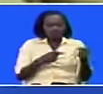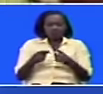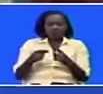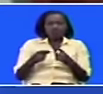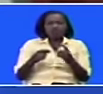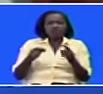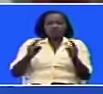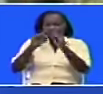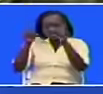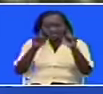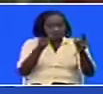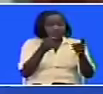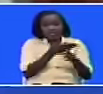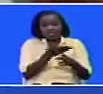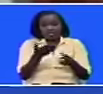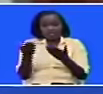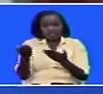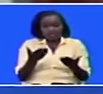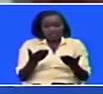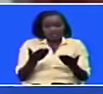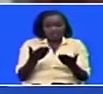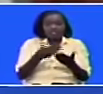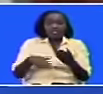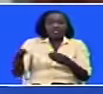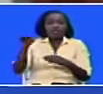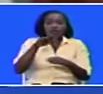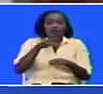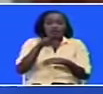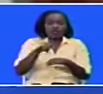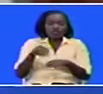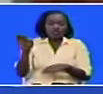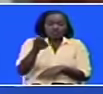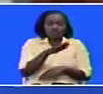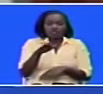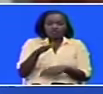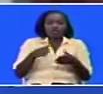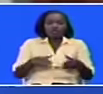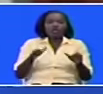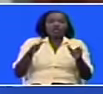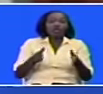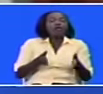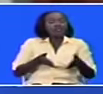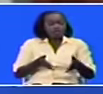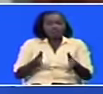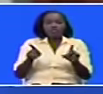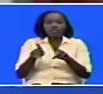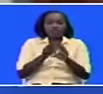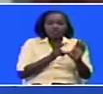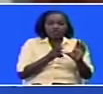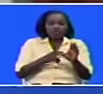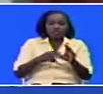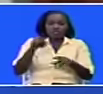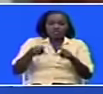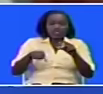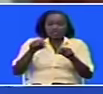see that put on the table, because the Senate rose above the National Assembly, and they said they want to allow the public to participate in the election, in